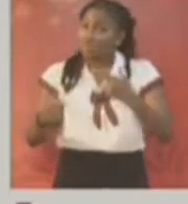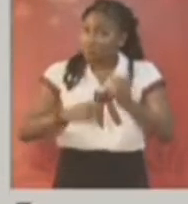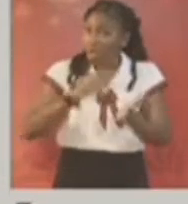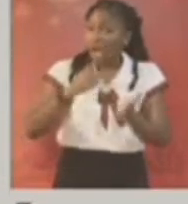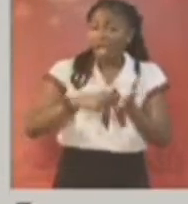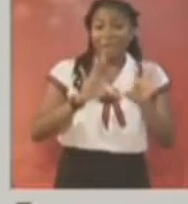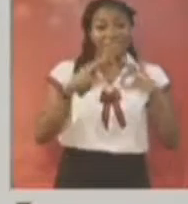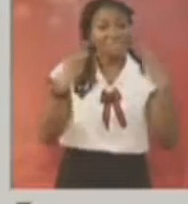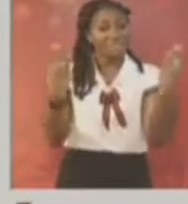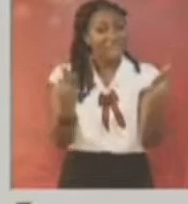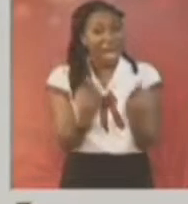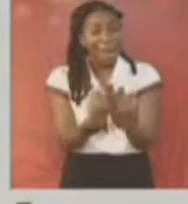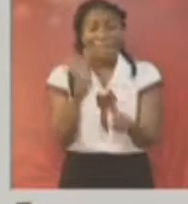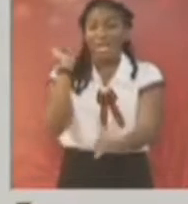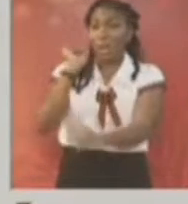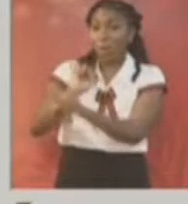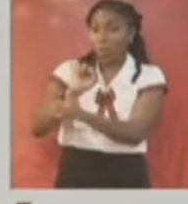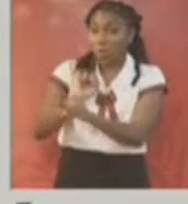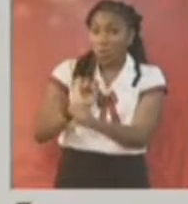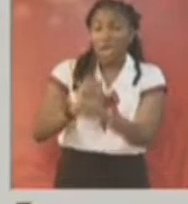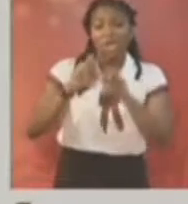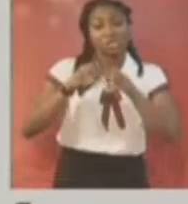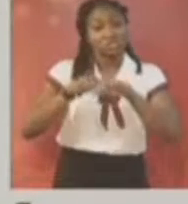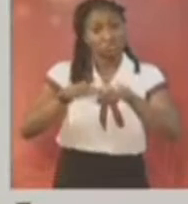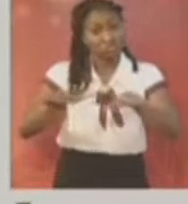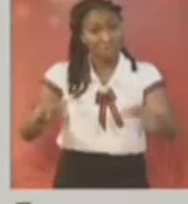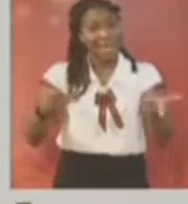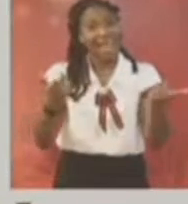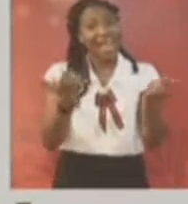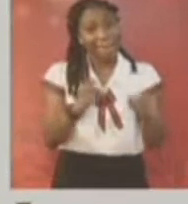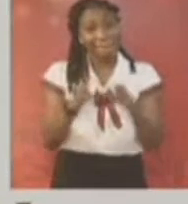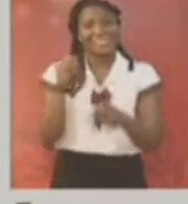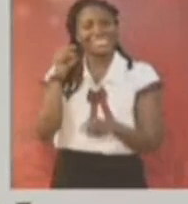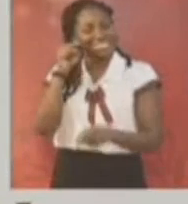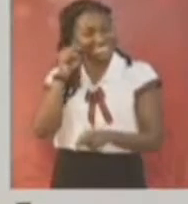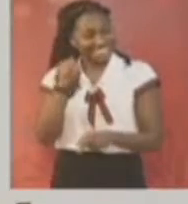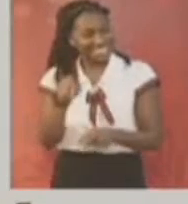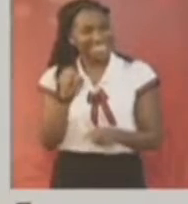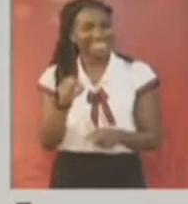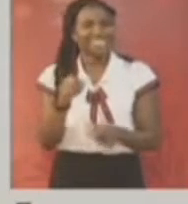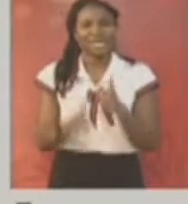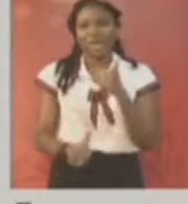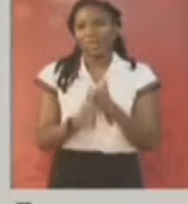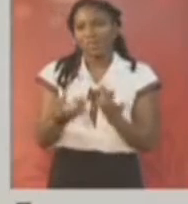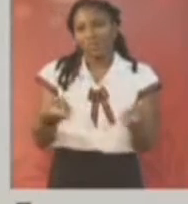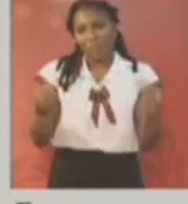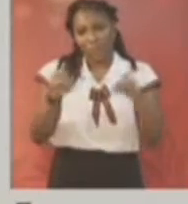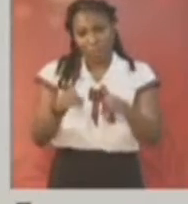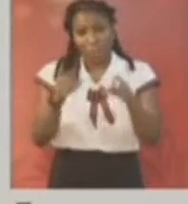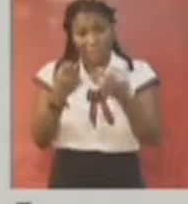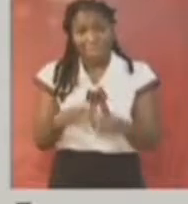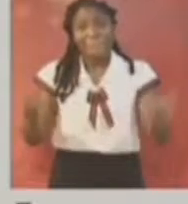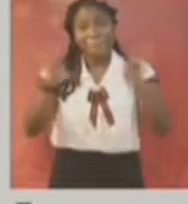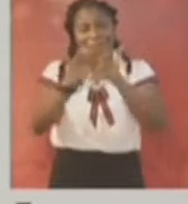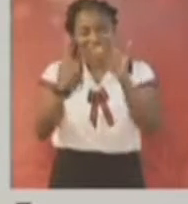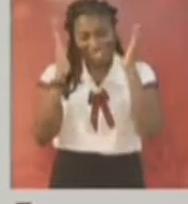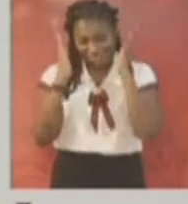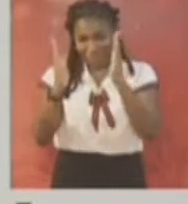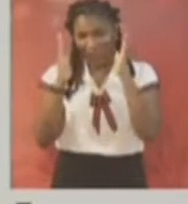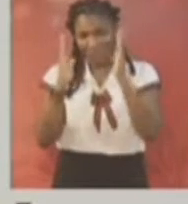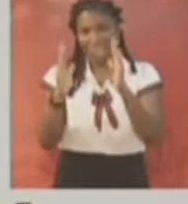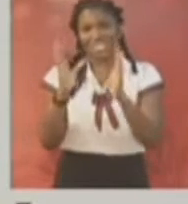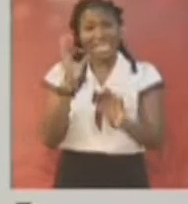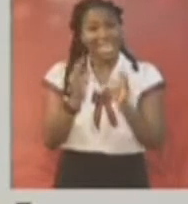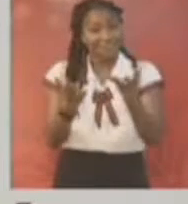settings, workplace settings, etc., is the factor that we really need to focus on if we want to